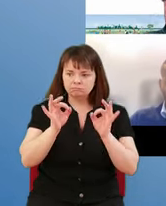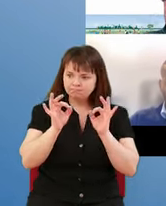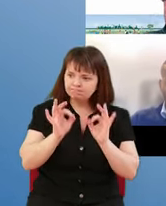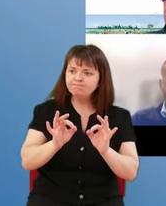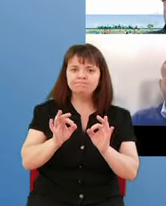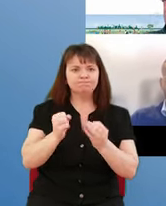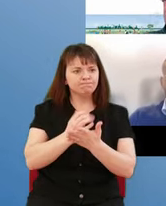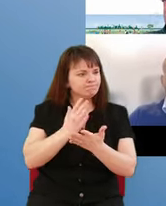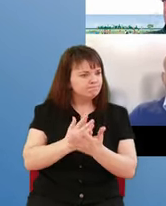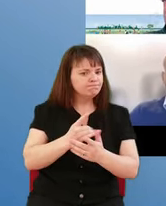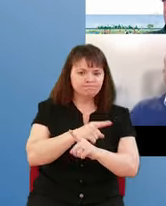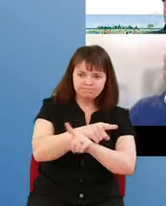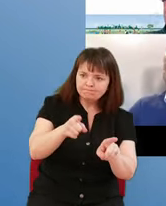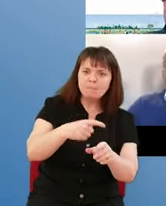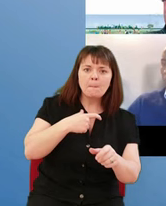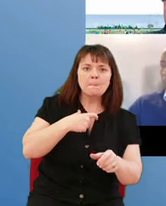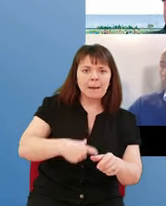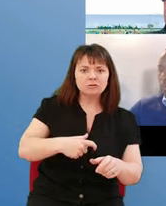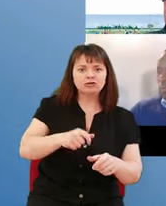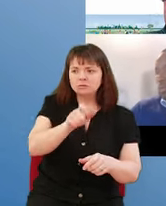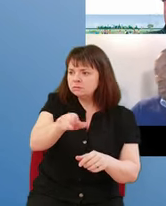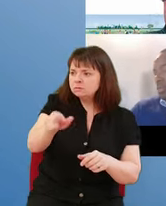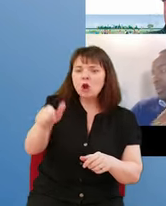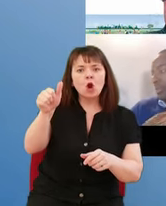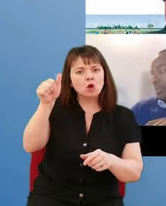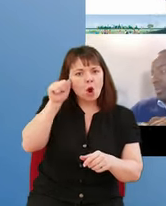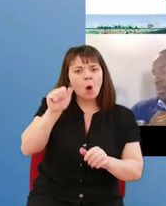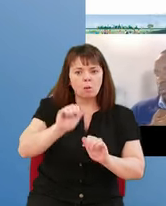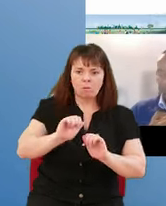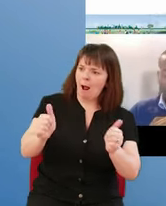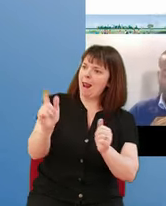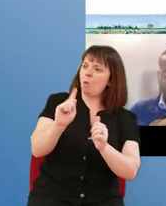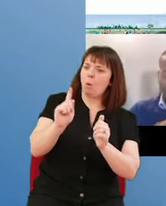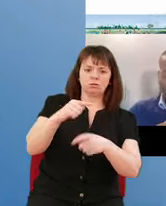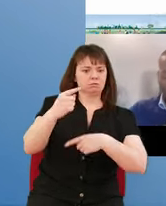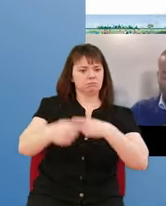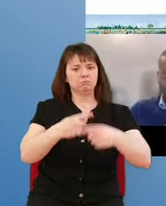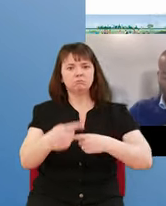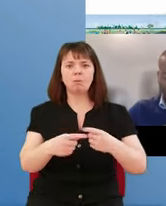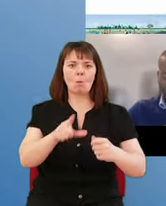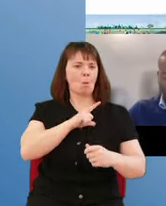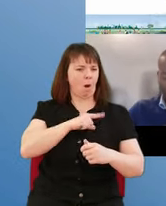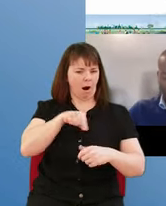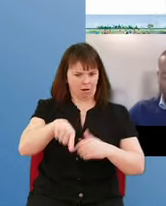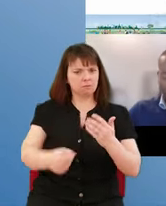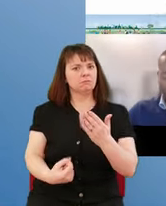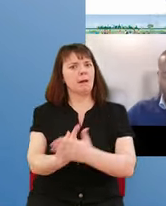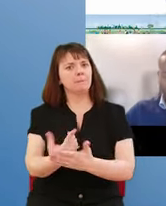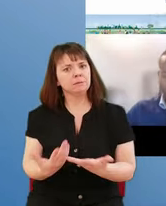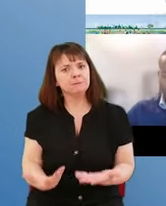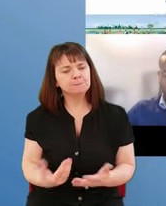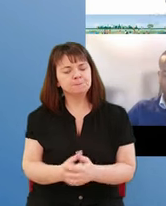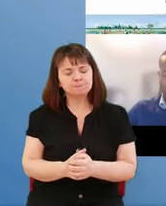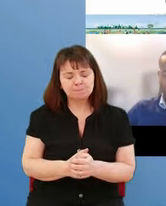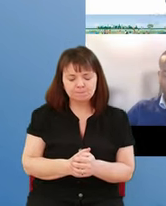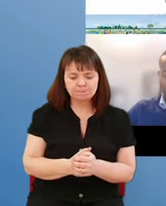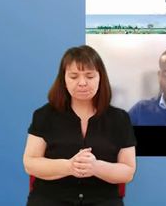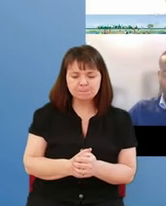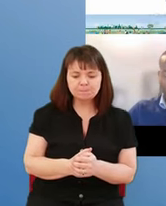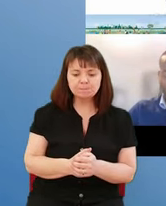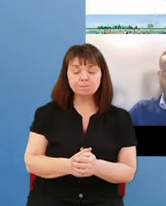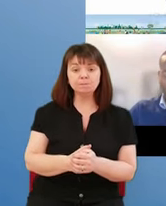do, or as a result of clinical decision making, this is what's going to happen next. So that's kind of the next phase really, but we